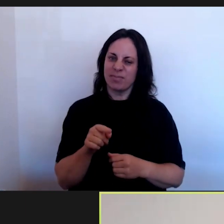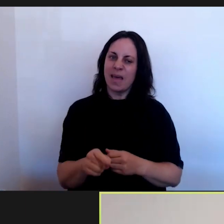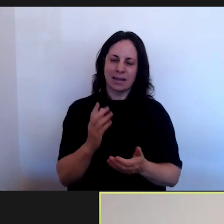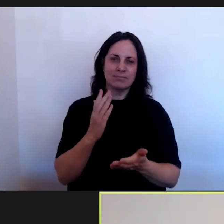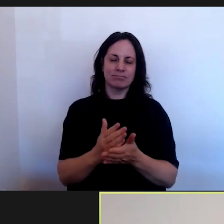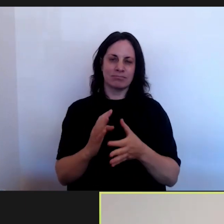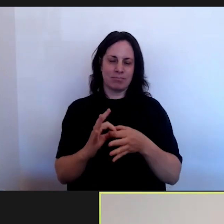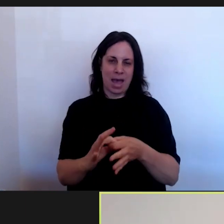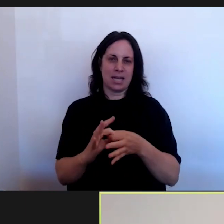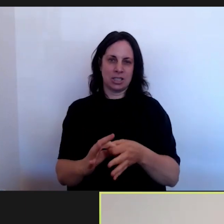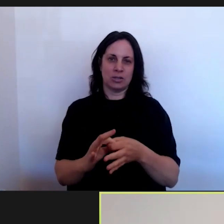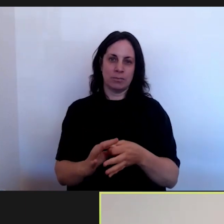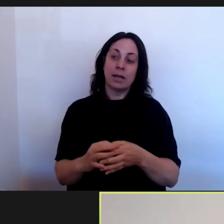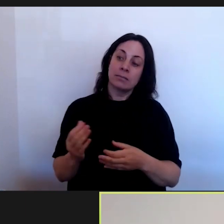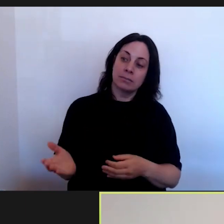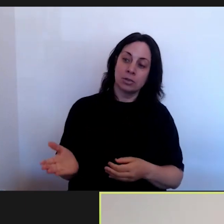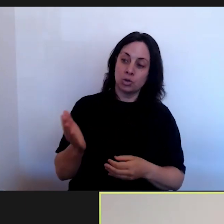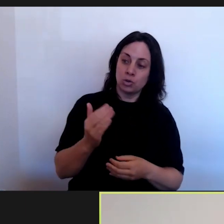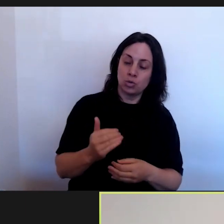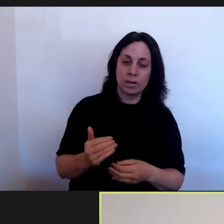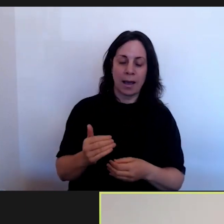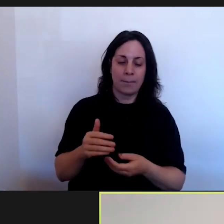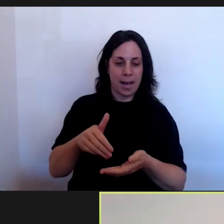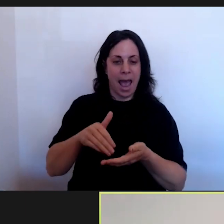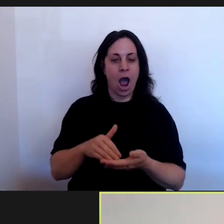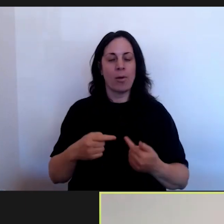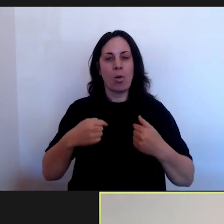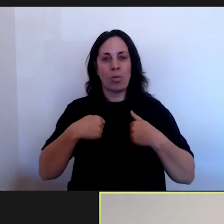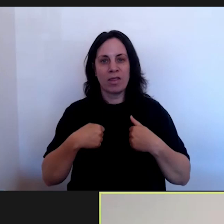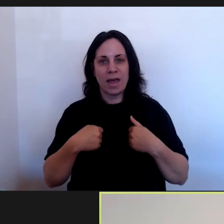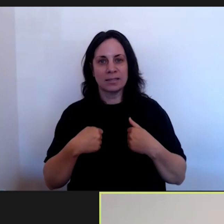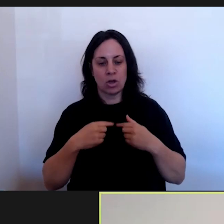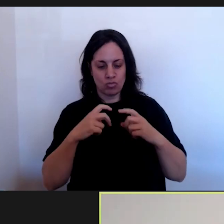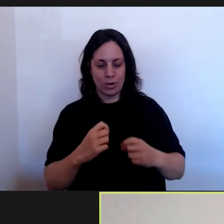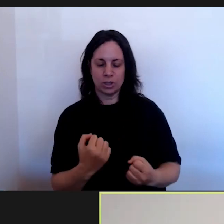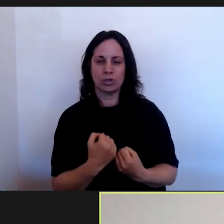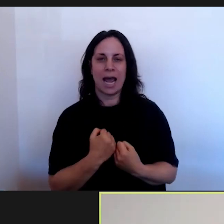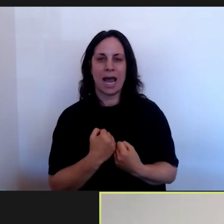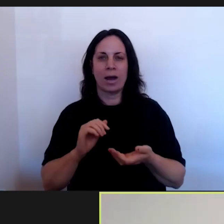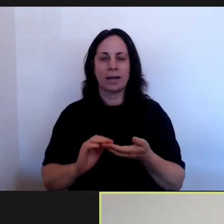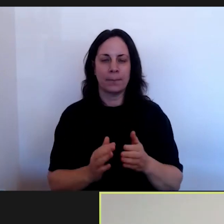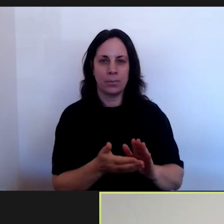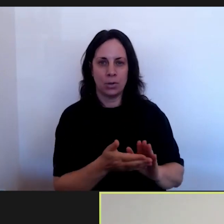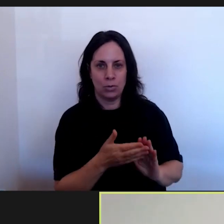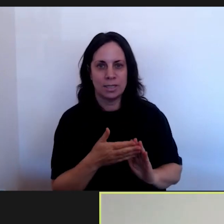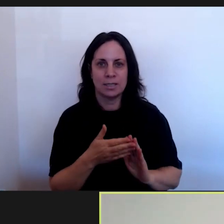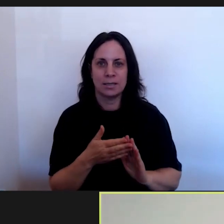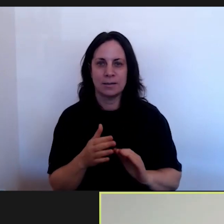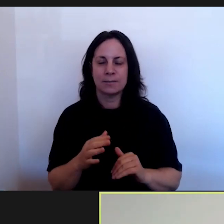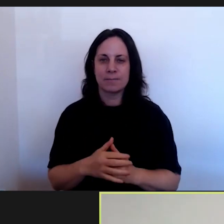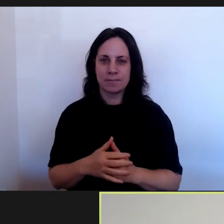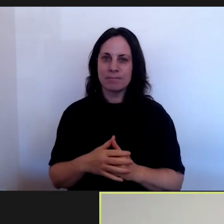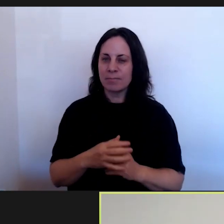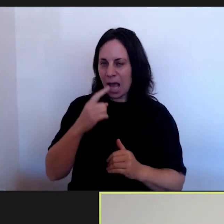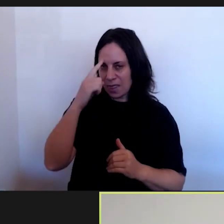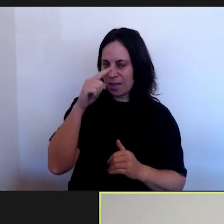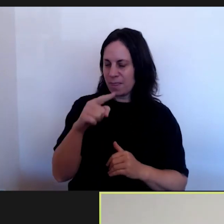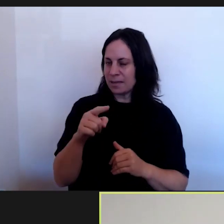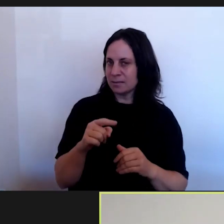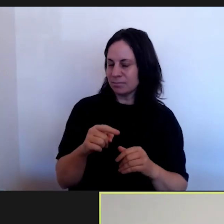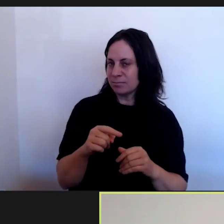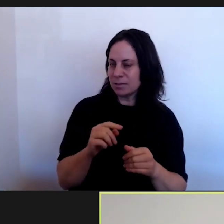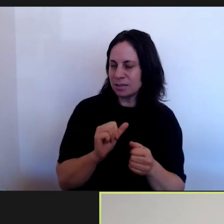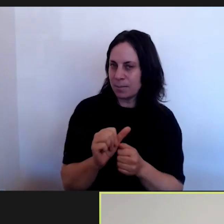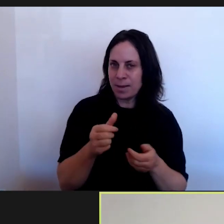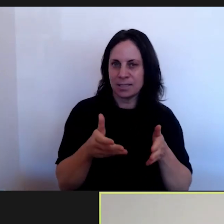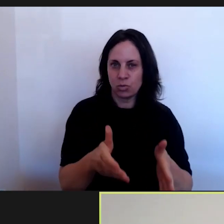asking the people to come in and partner with us as we do research for our communities. I think that's an ideal nirvana kind of thing. And then you've got